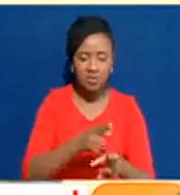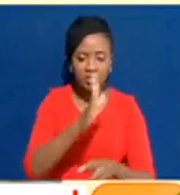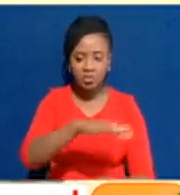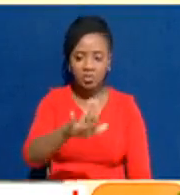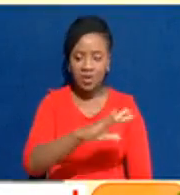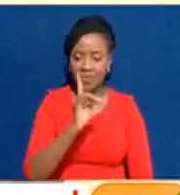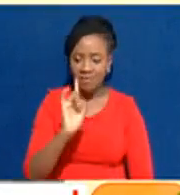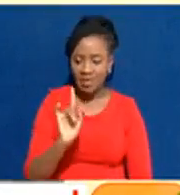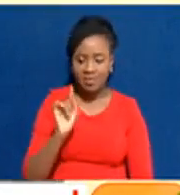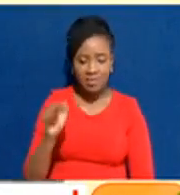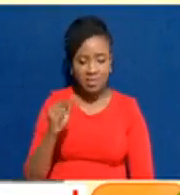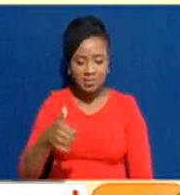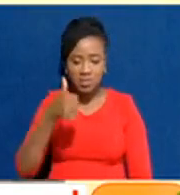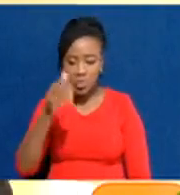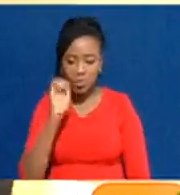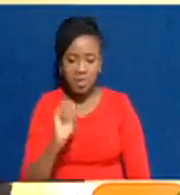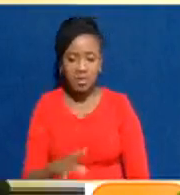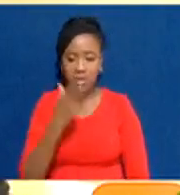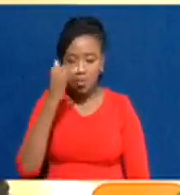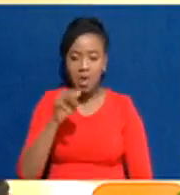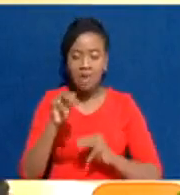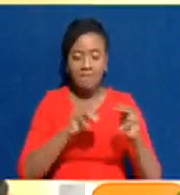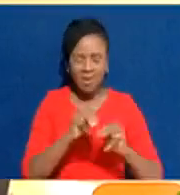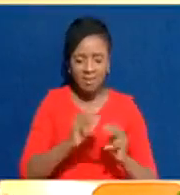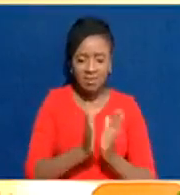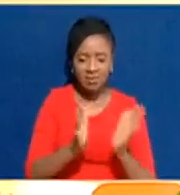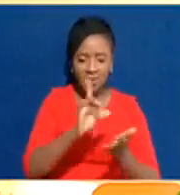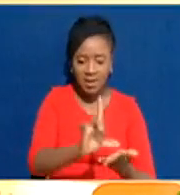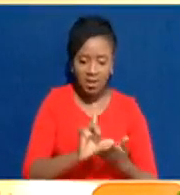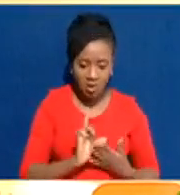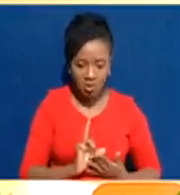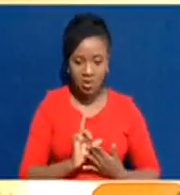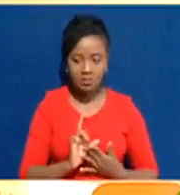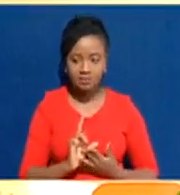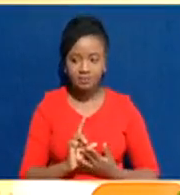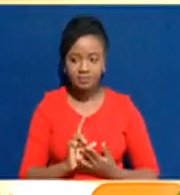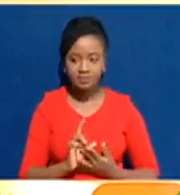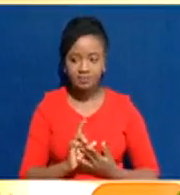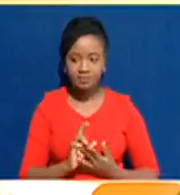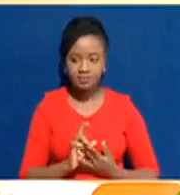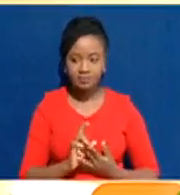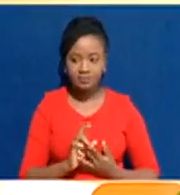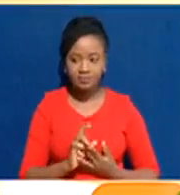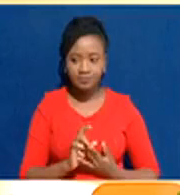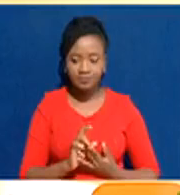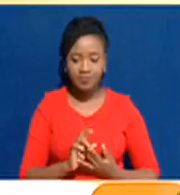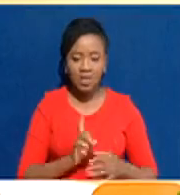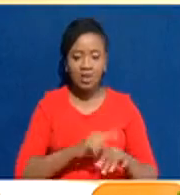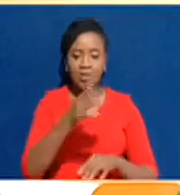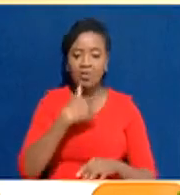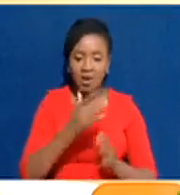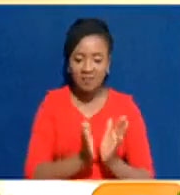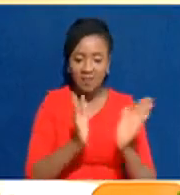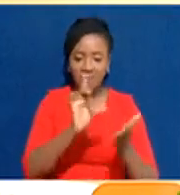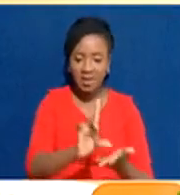We don't think that's good, especially because managing public debt, which is, as an economist, public debt, when you have public debt